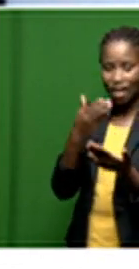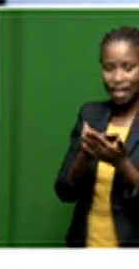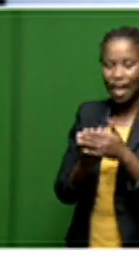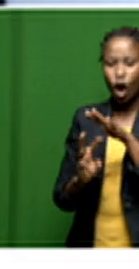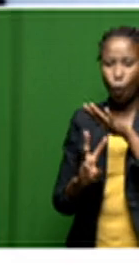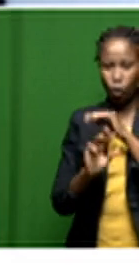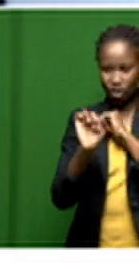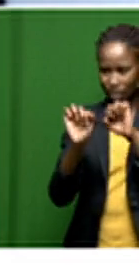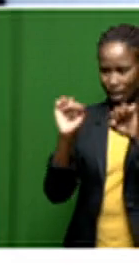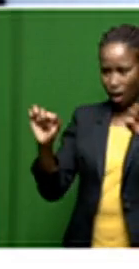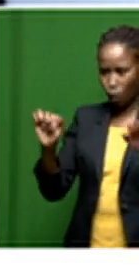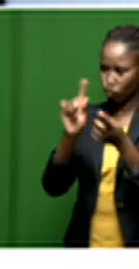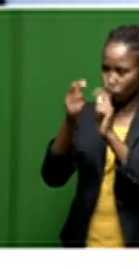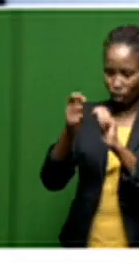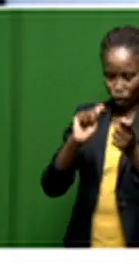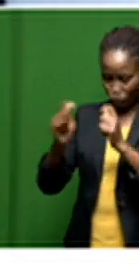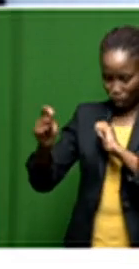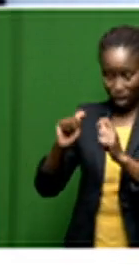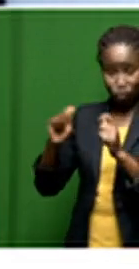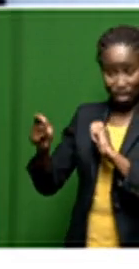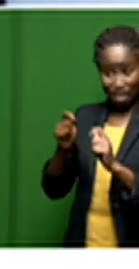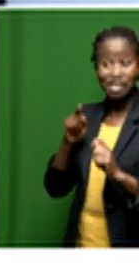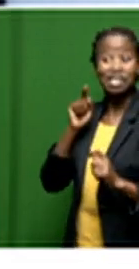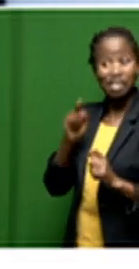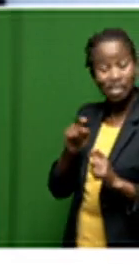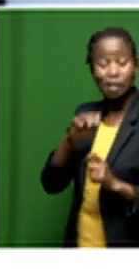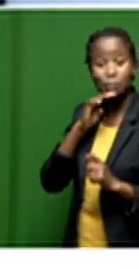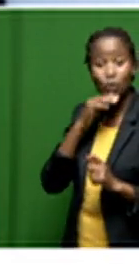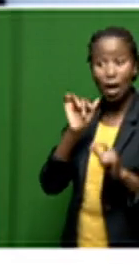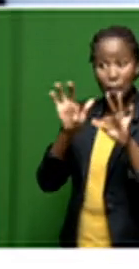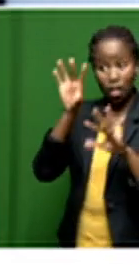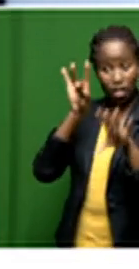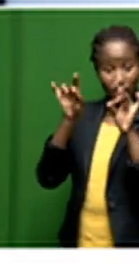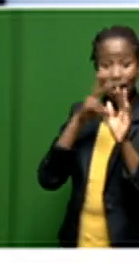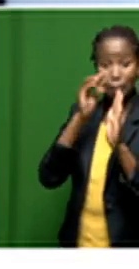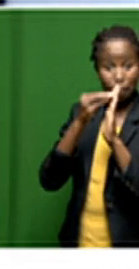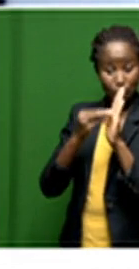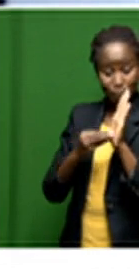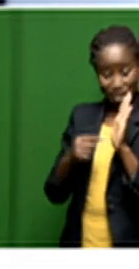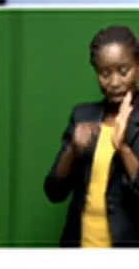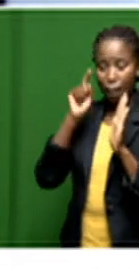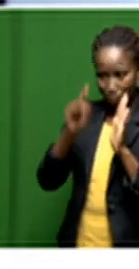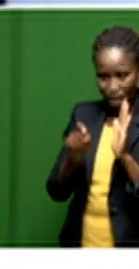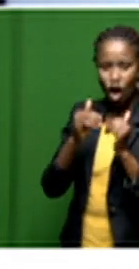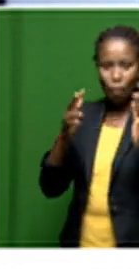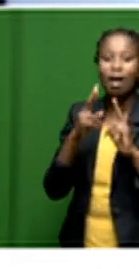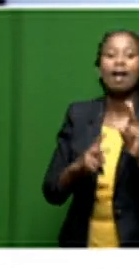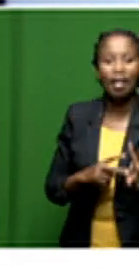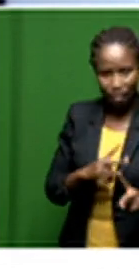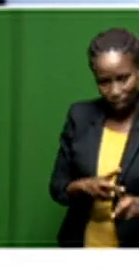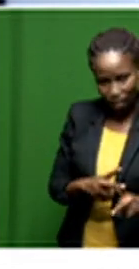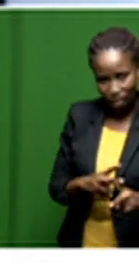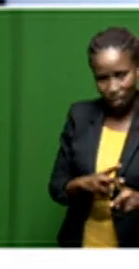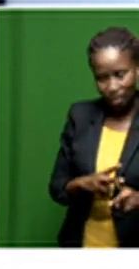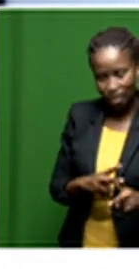wards in which they vote, it necessarily follows that the candidate nomination process must be reopened, because the pool of